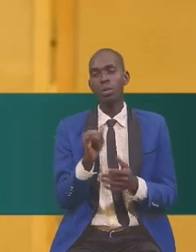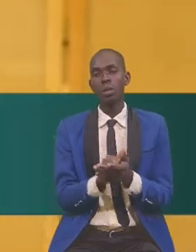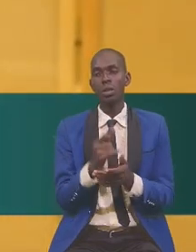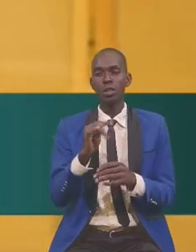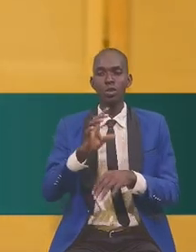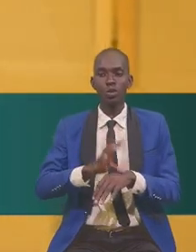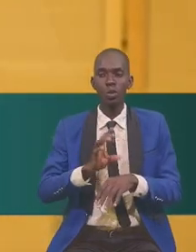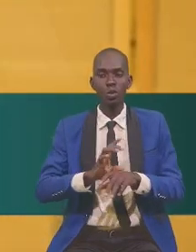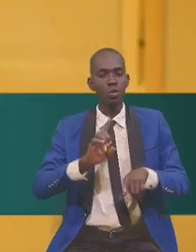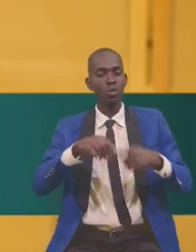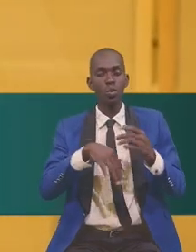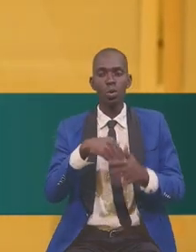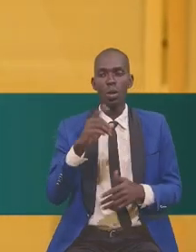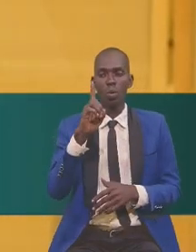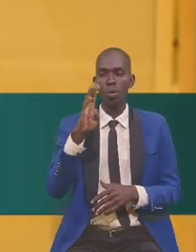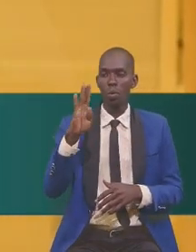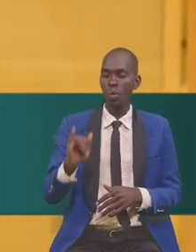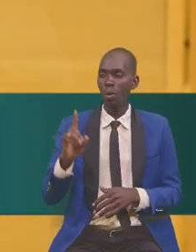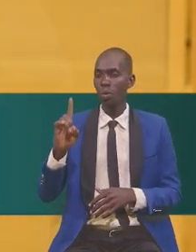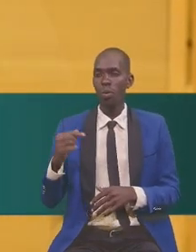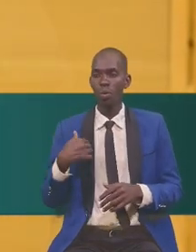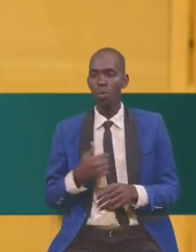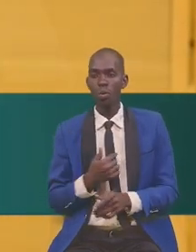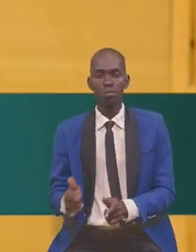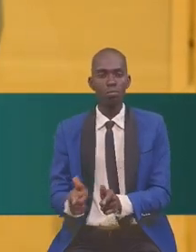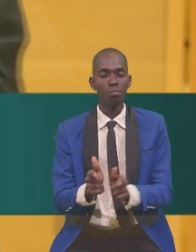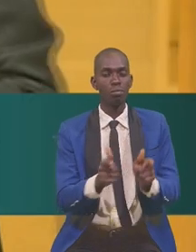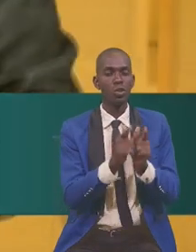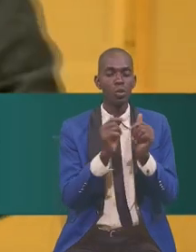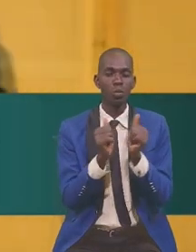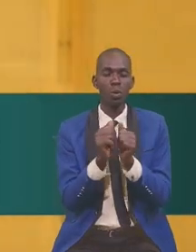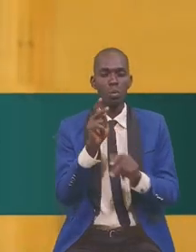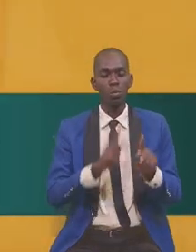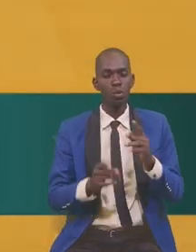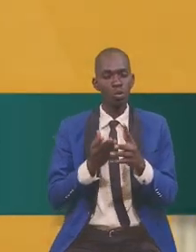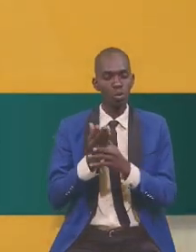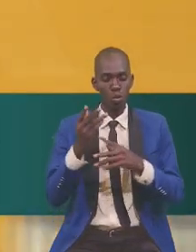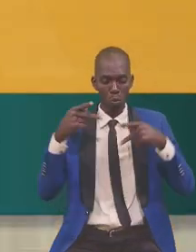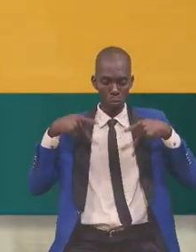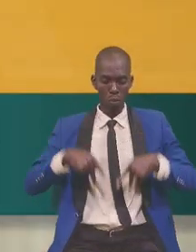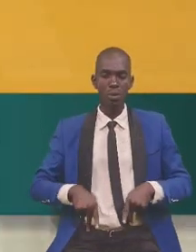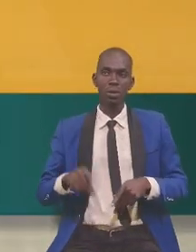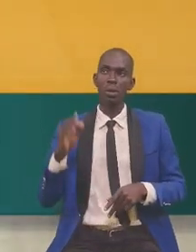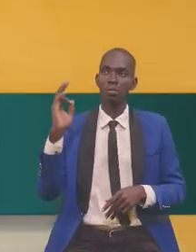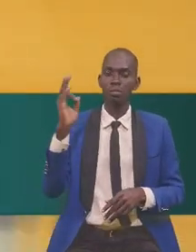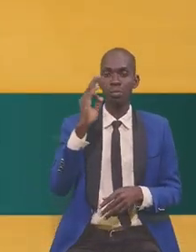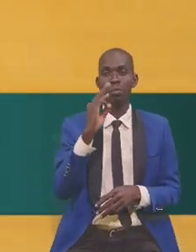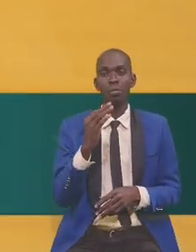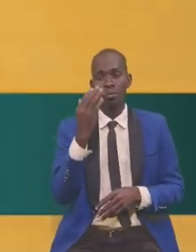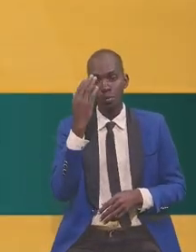one, we reach people through personal evangelism. But there's something we call